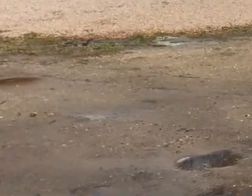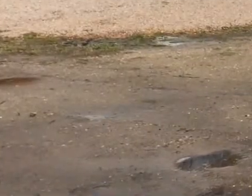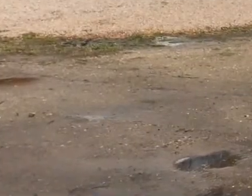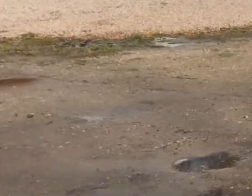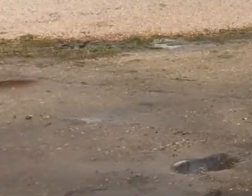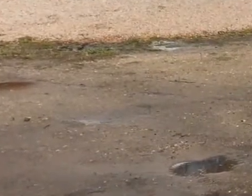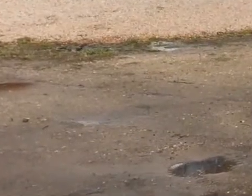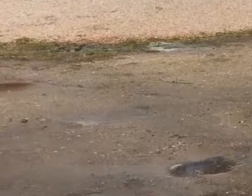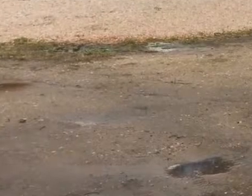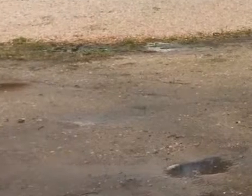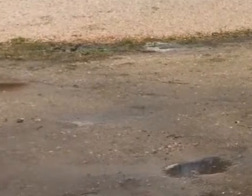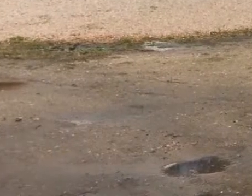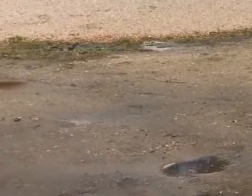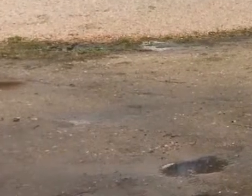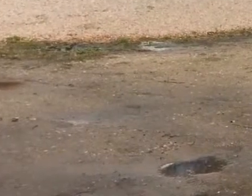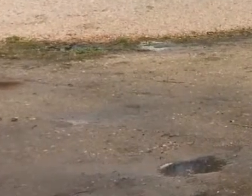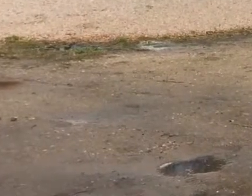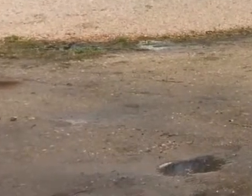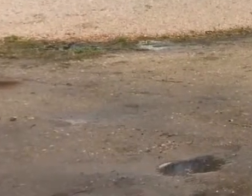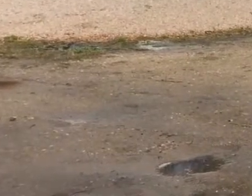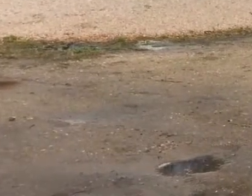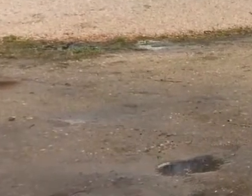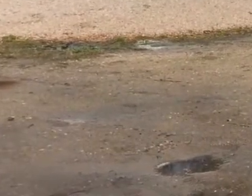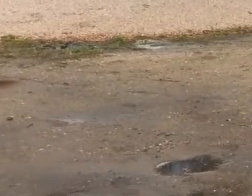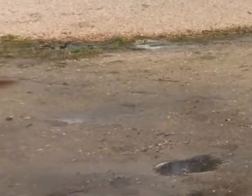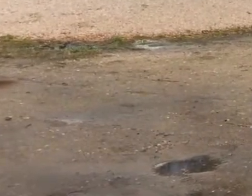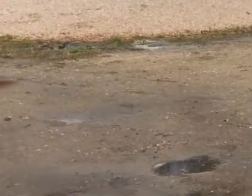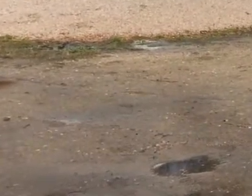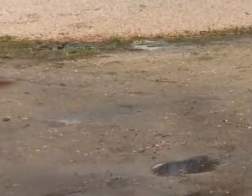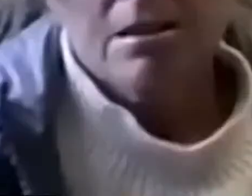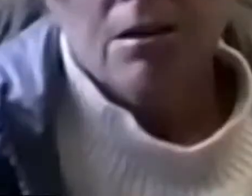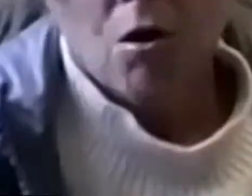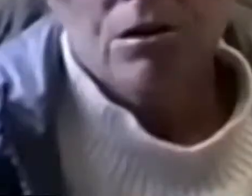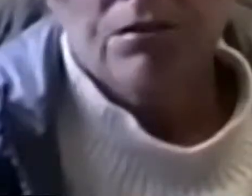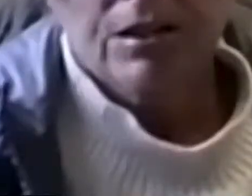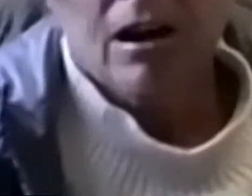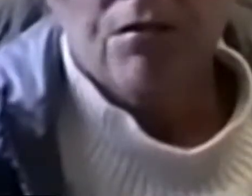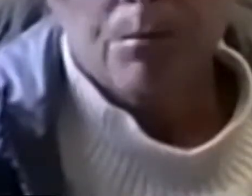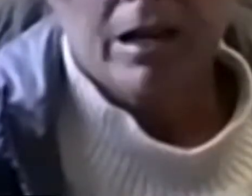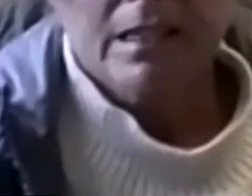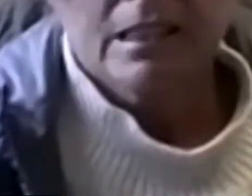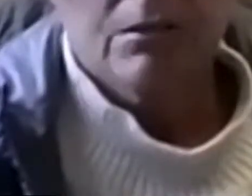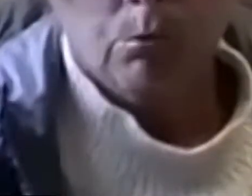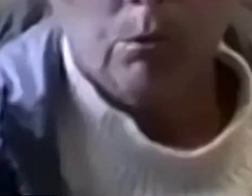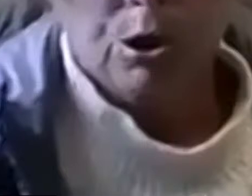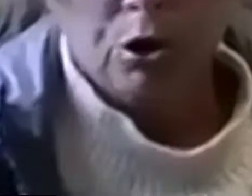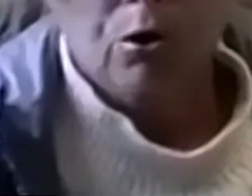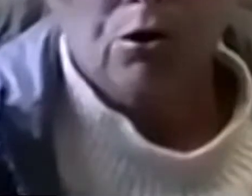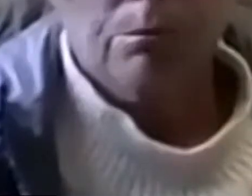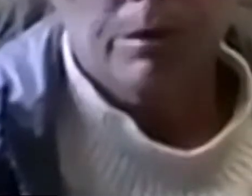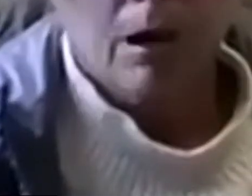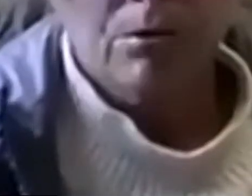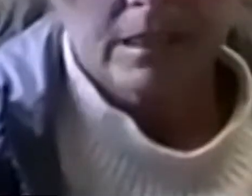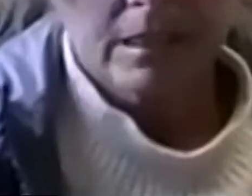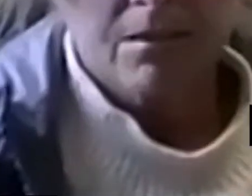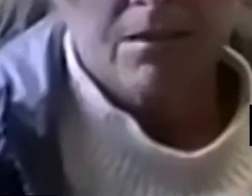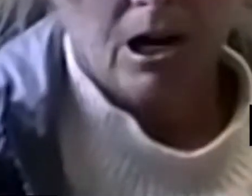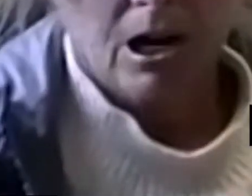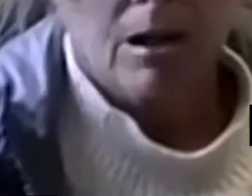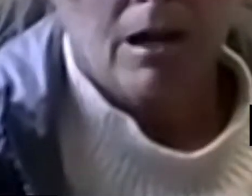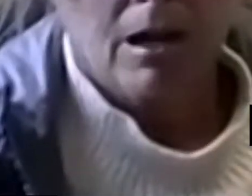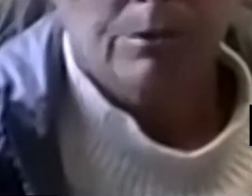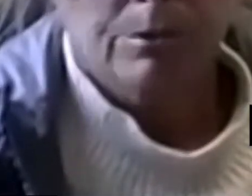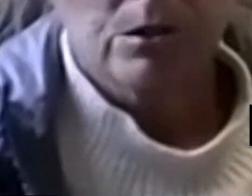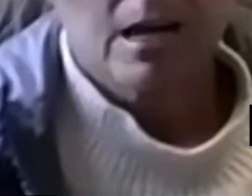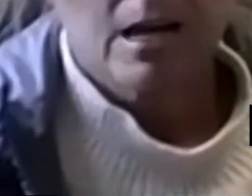things that would make life easy. And then the pandemic started, and then the owners of the caravan park said that we would no longer be able to stay at the